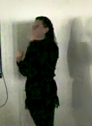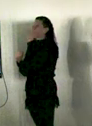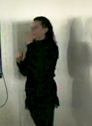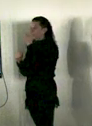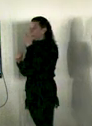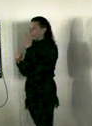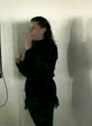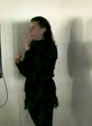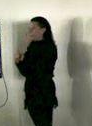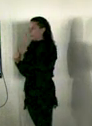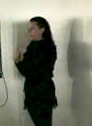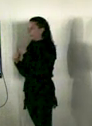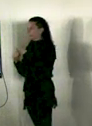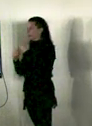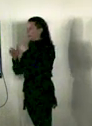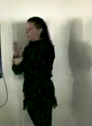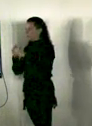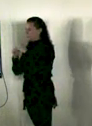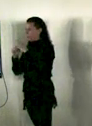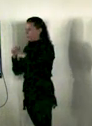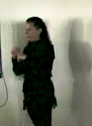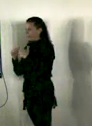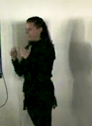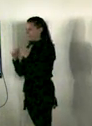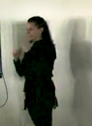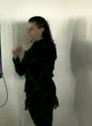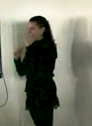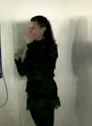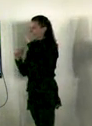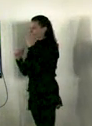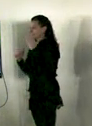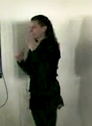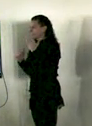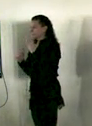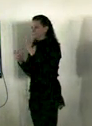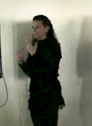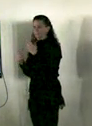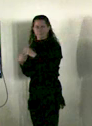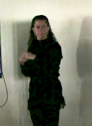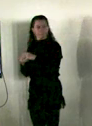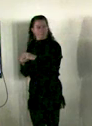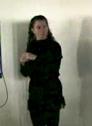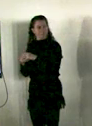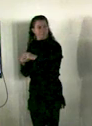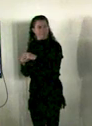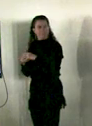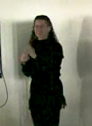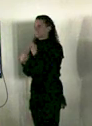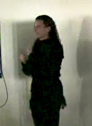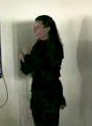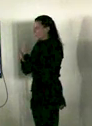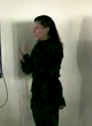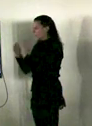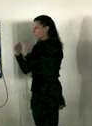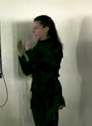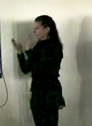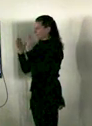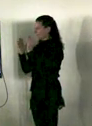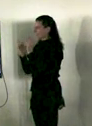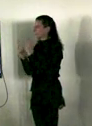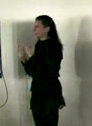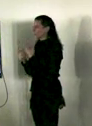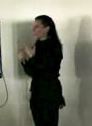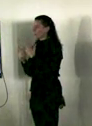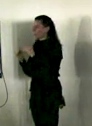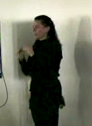And that costs more and more money. It's kind of a movie problem, except movie tickets keep rising, so no one really notices. So because it's getting more expensive